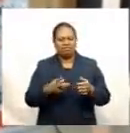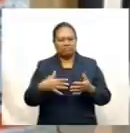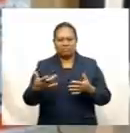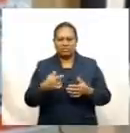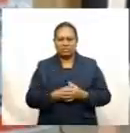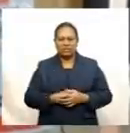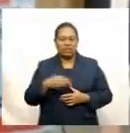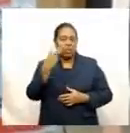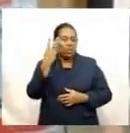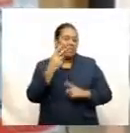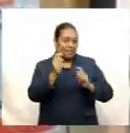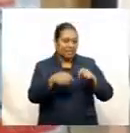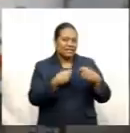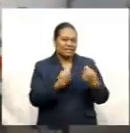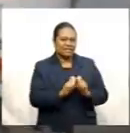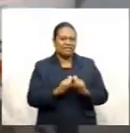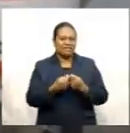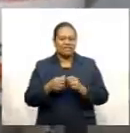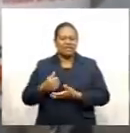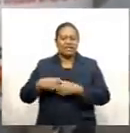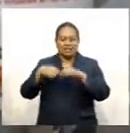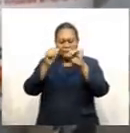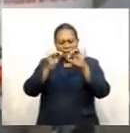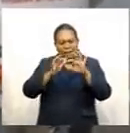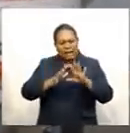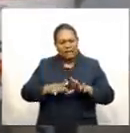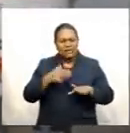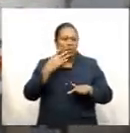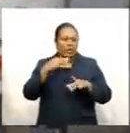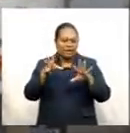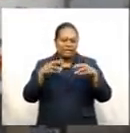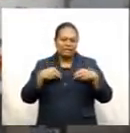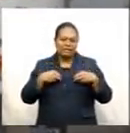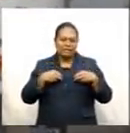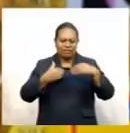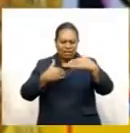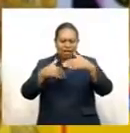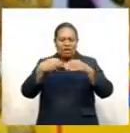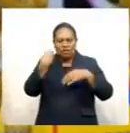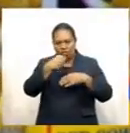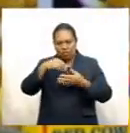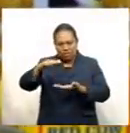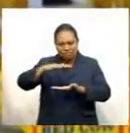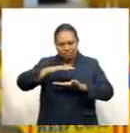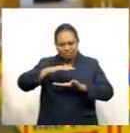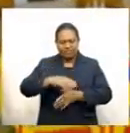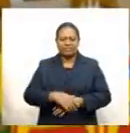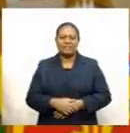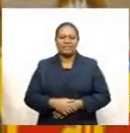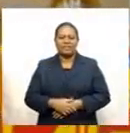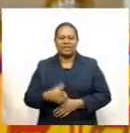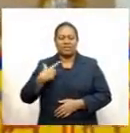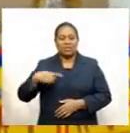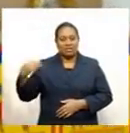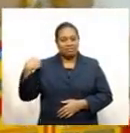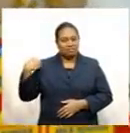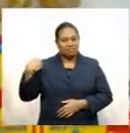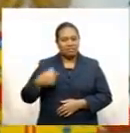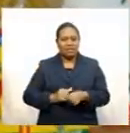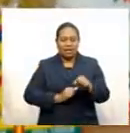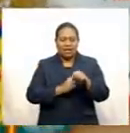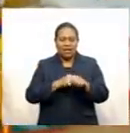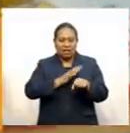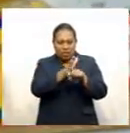the women's team, says the assistance is a blessing, especially for his family. He adds, with the impact of the pandemic filtering down